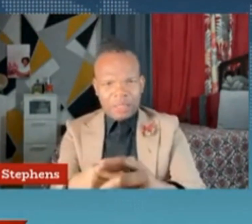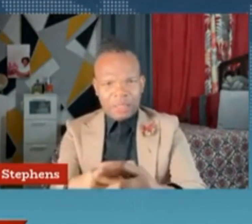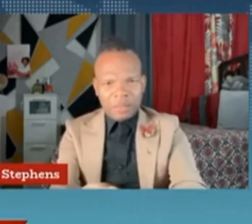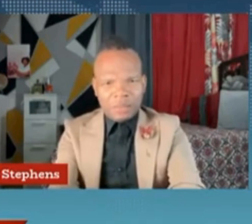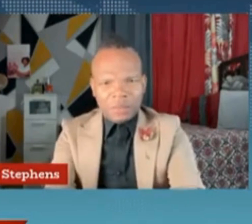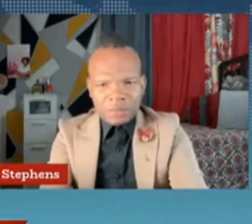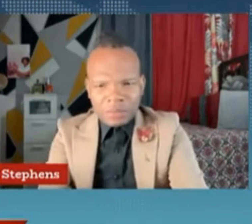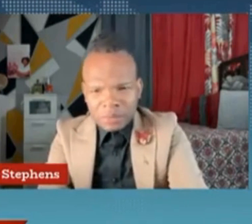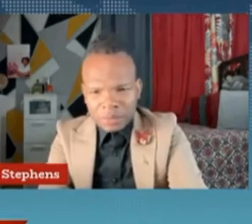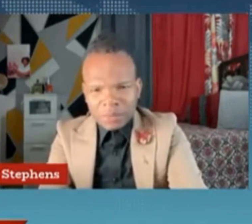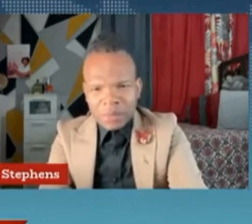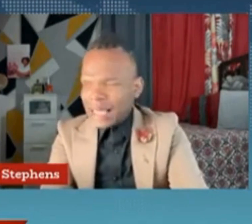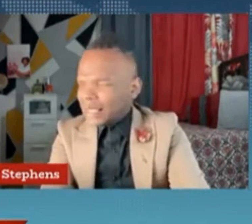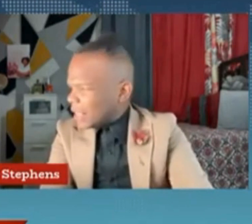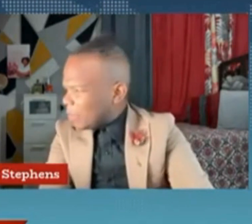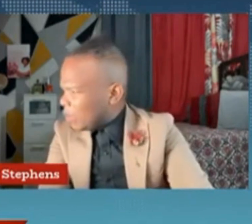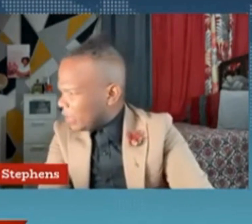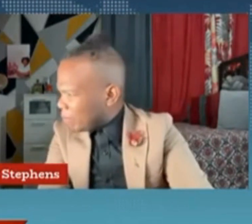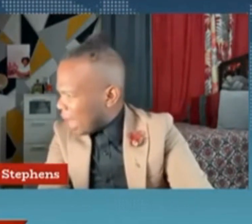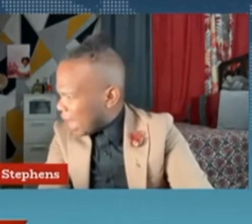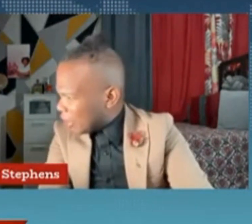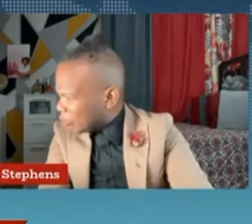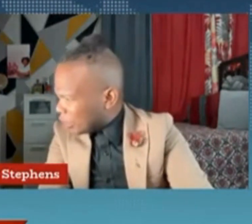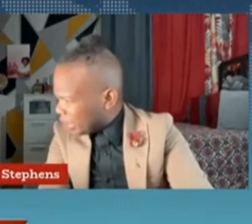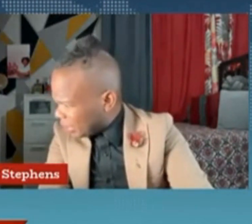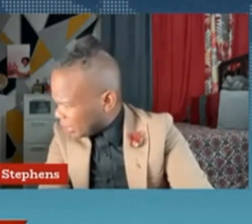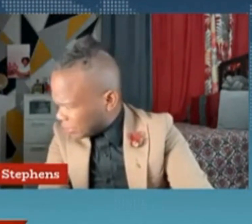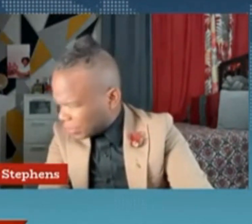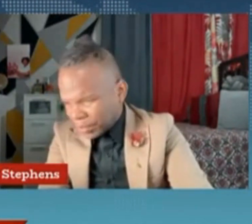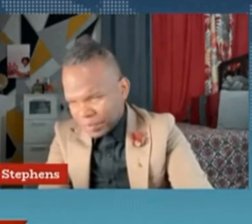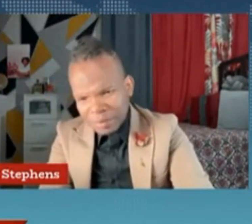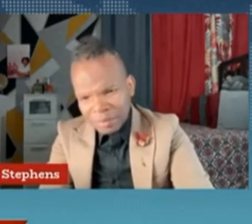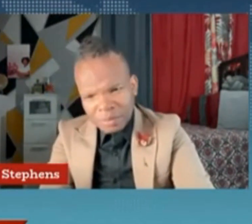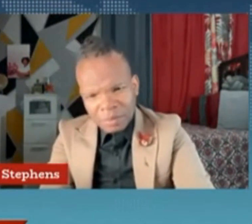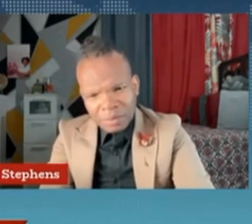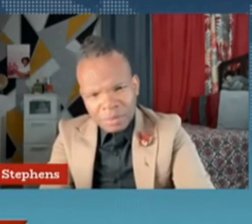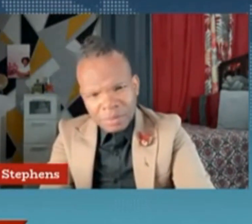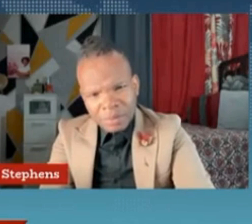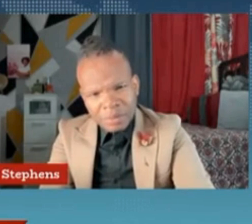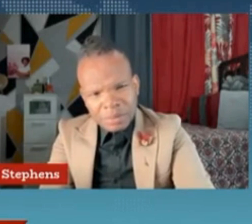Jamaica. When I think about the band raiders, you know.